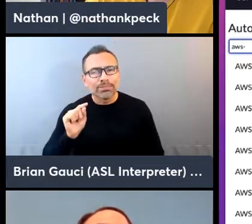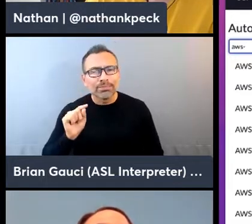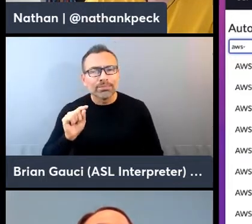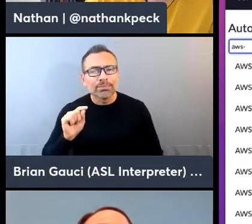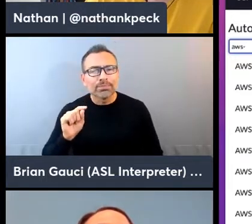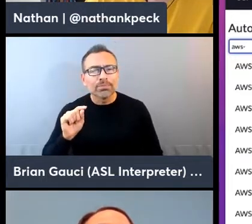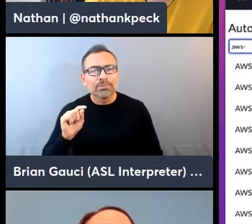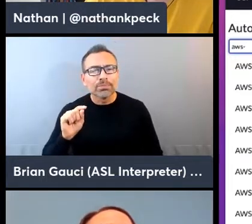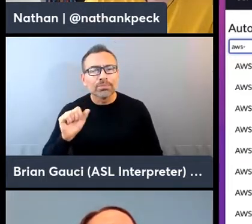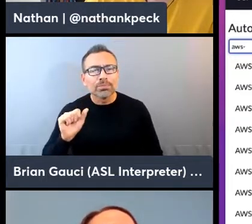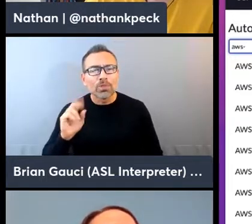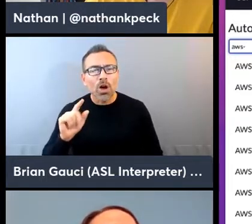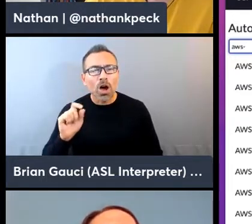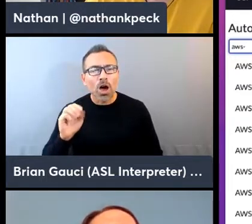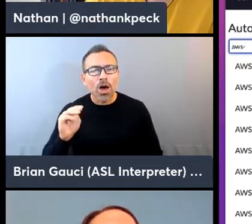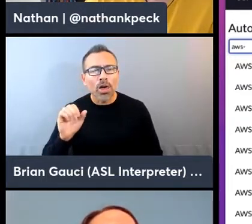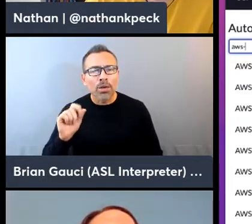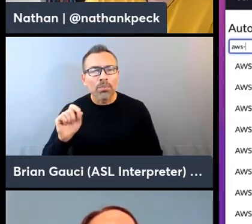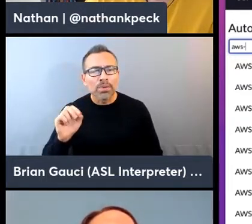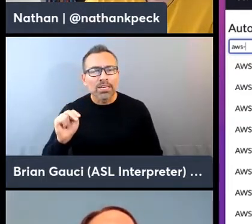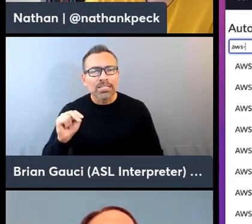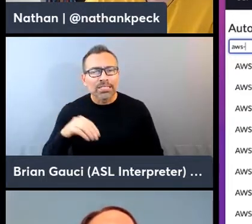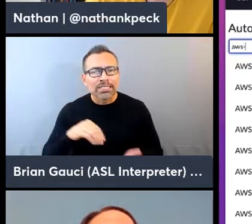automation document called,